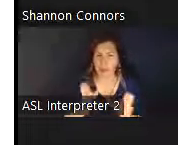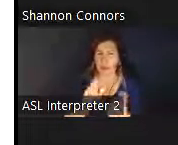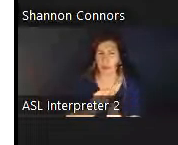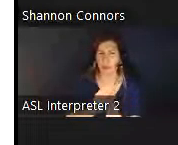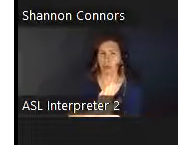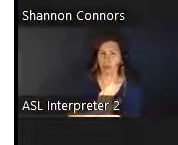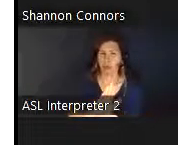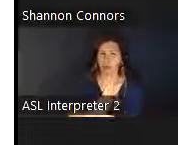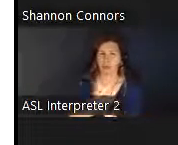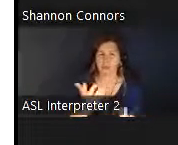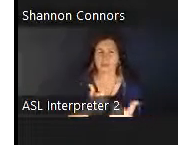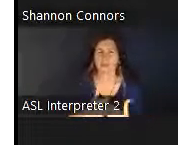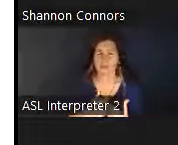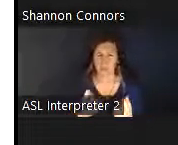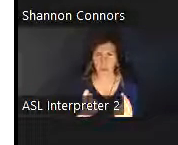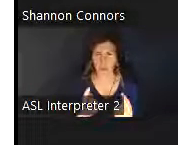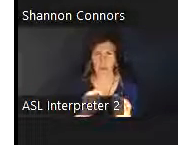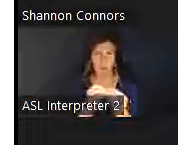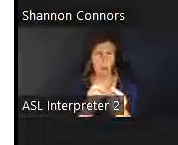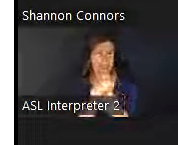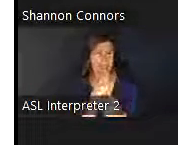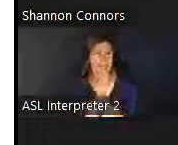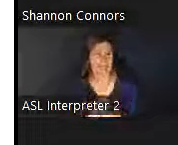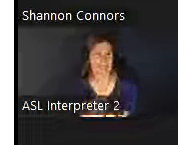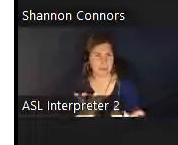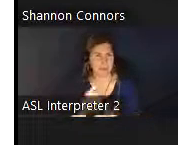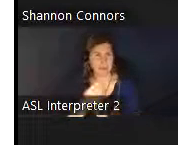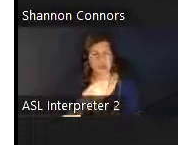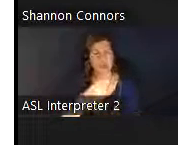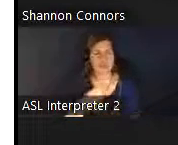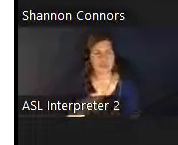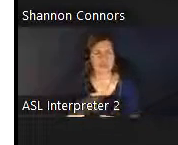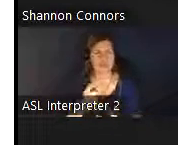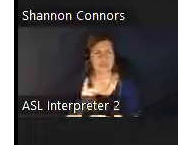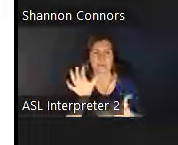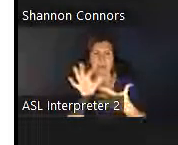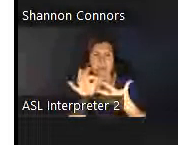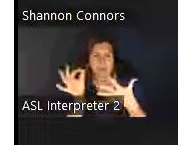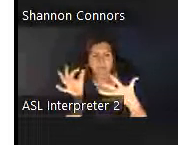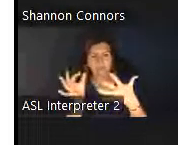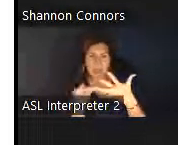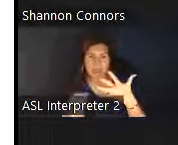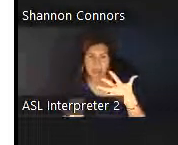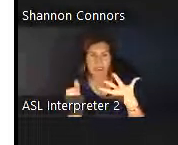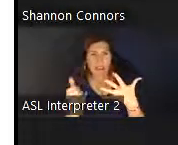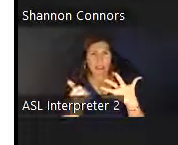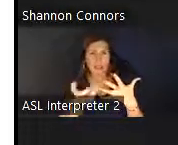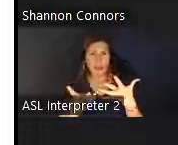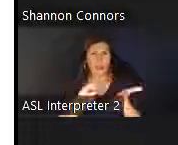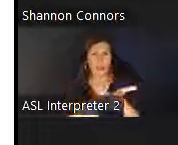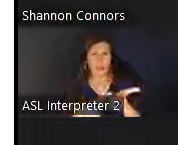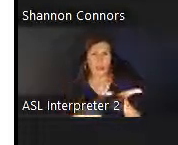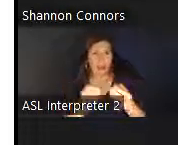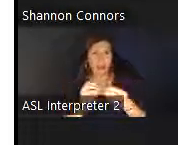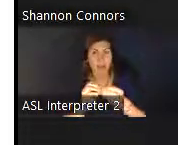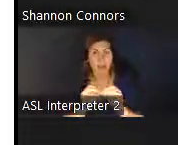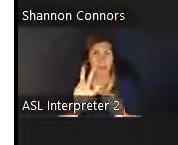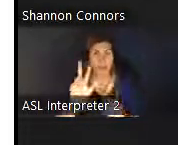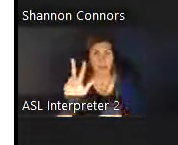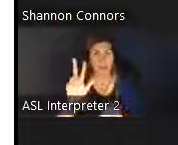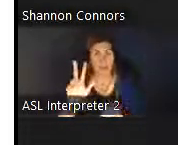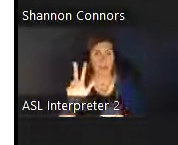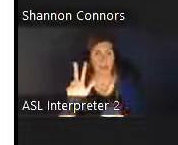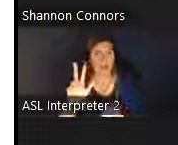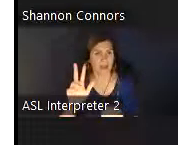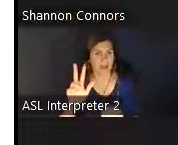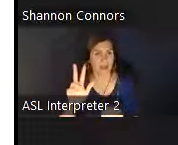like? So just picking a couple of these strategies. Number 3 was facilitating